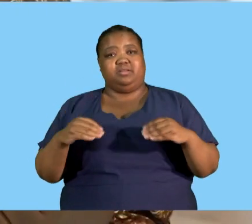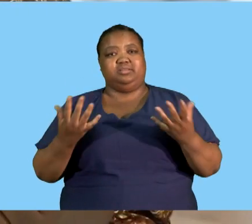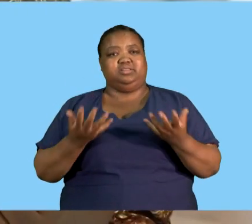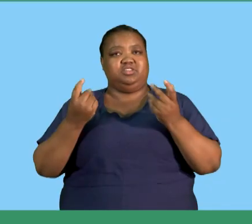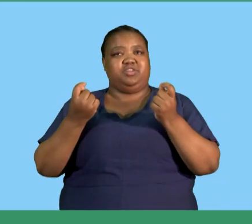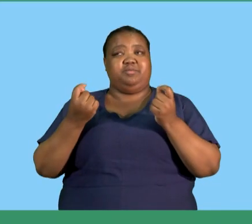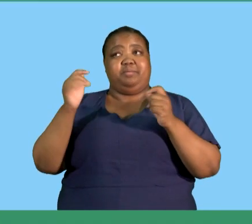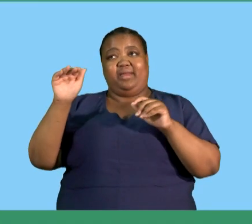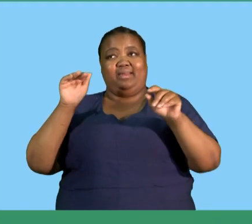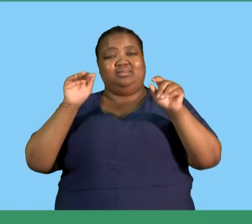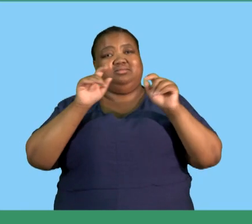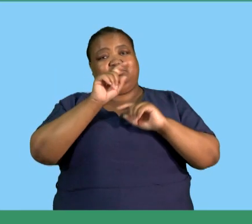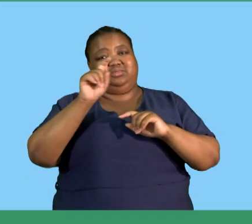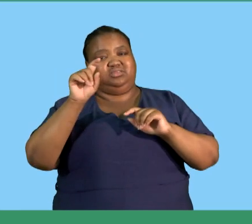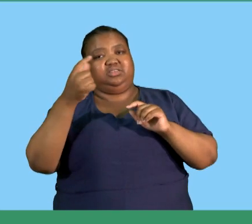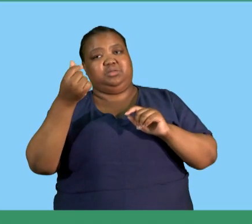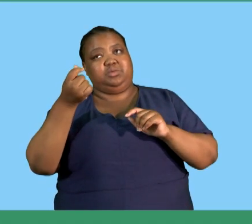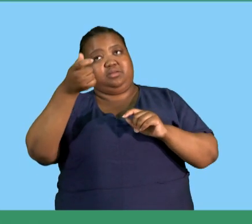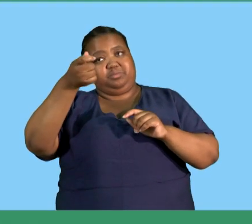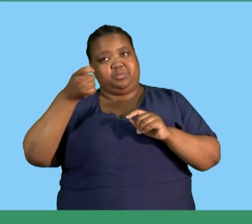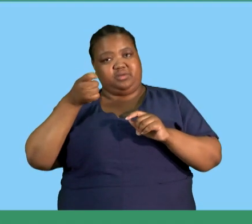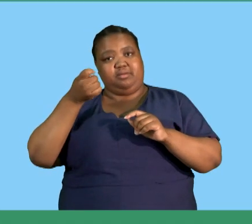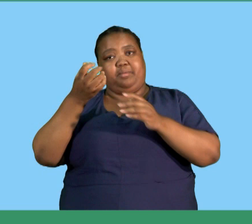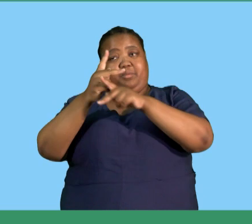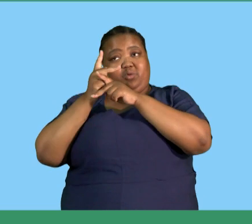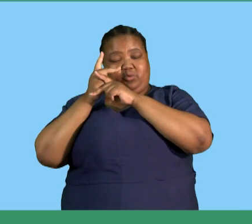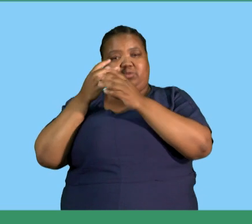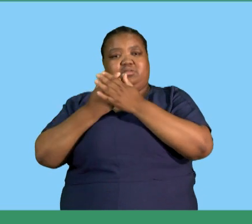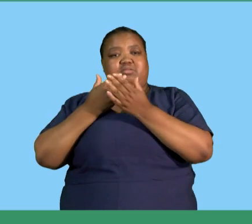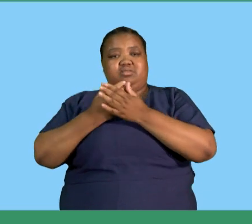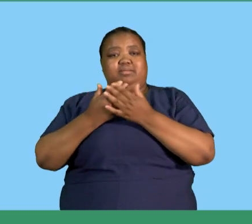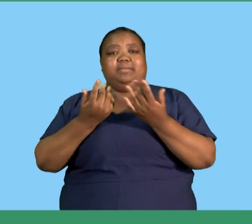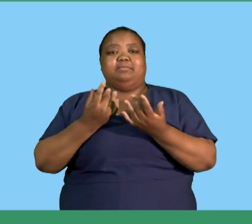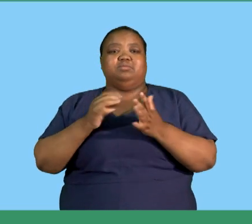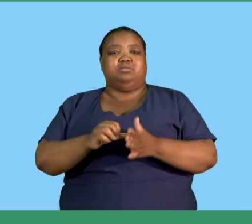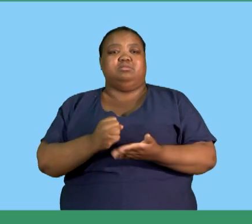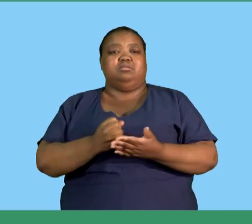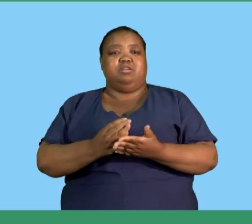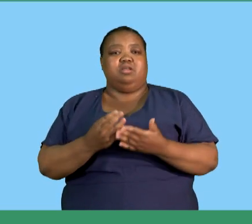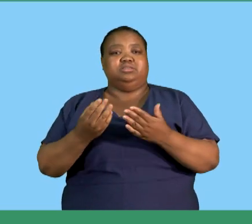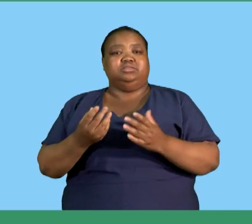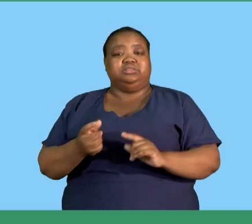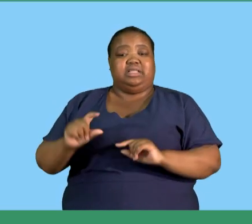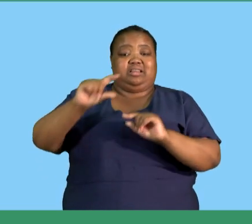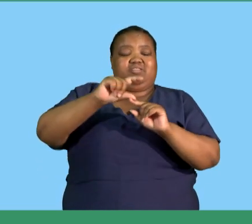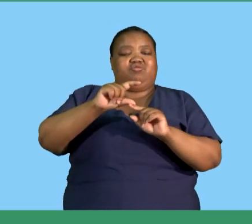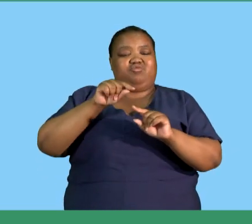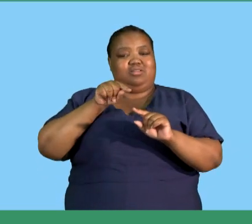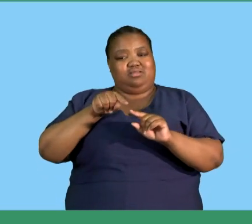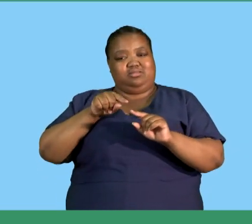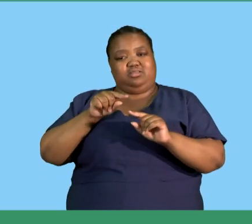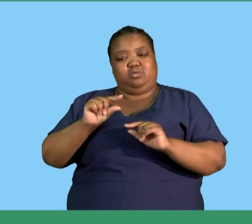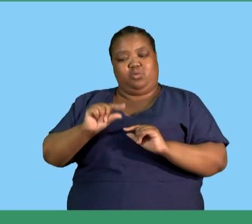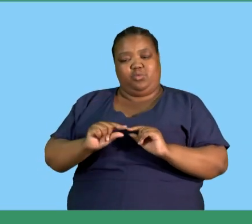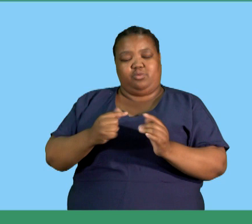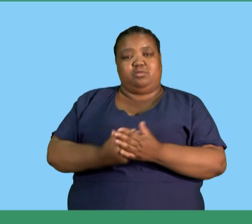borrow money from financial institutions when the interest rates are favorable. So as a business, we need to be very mindful of